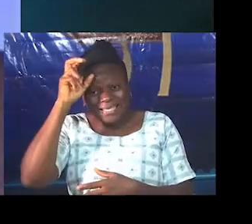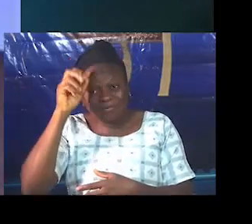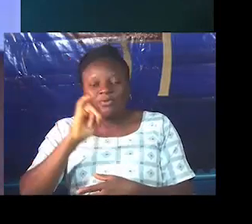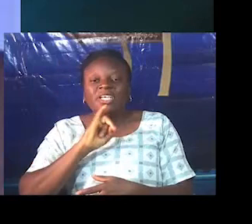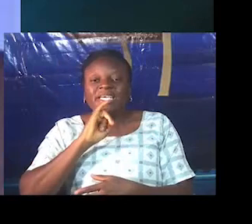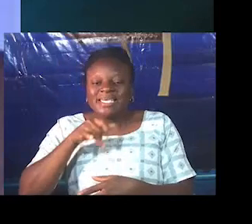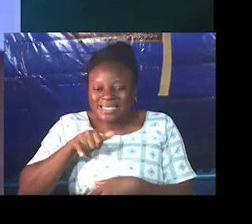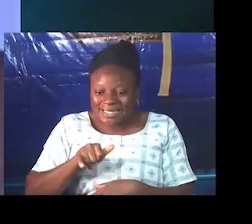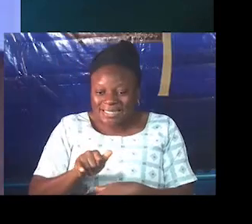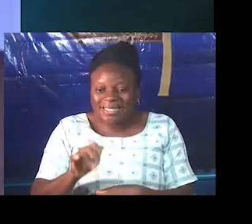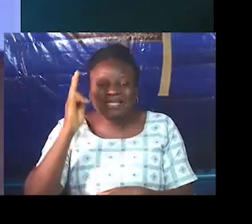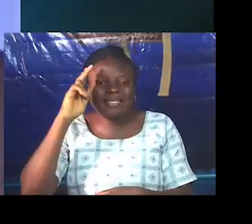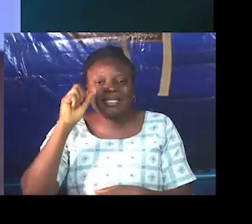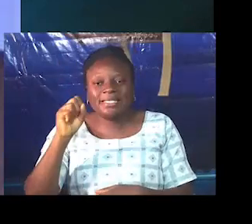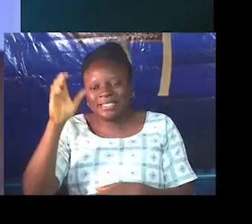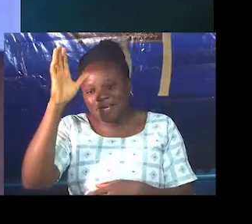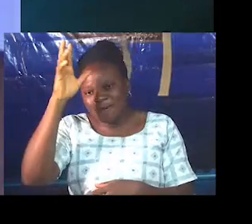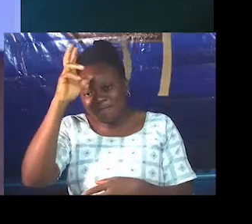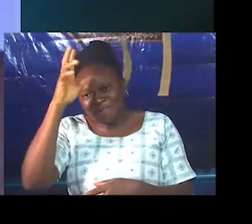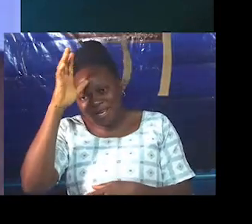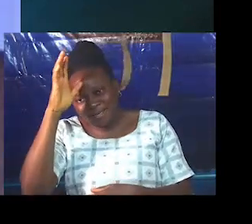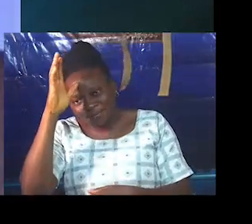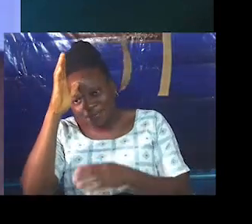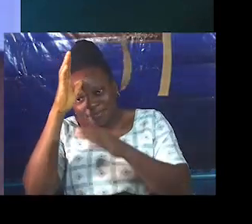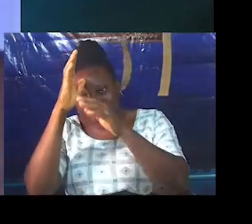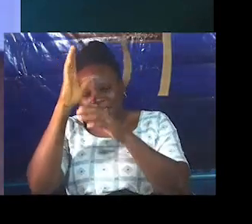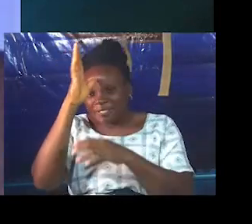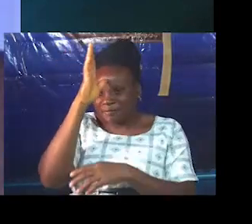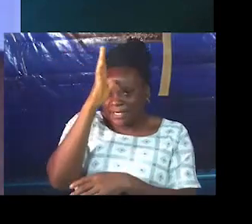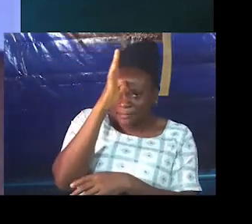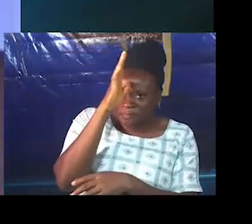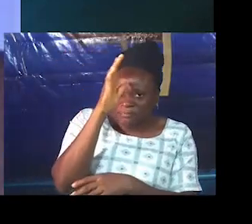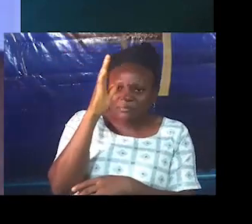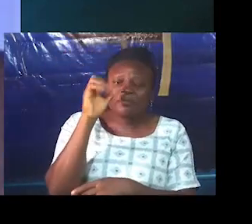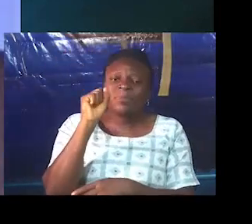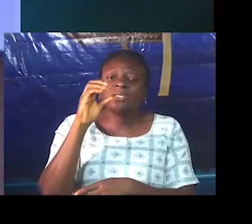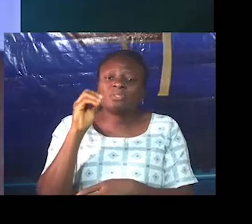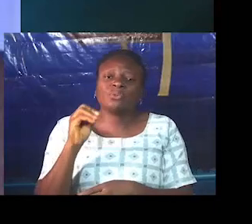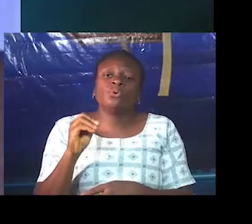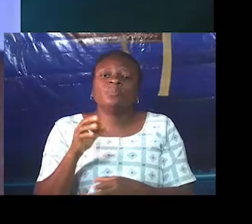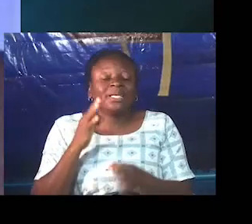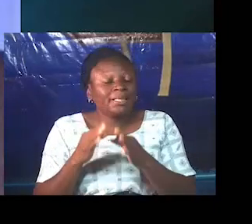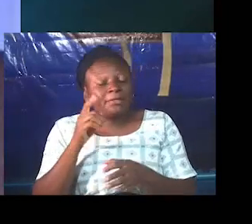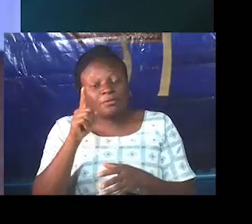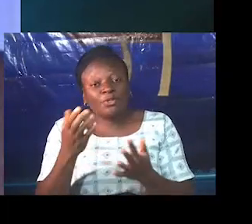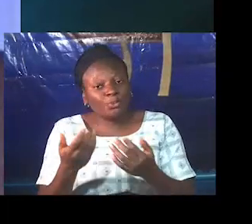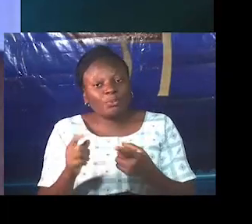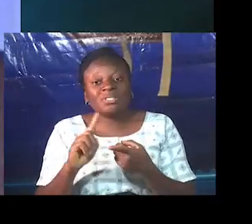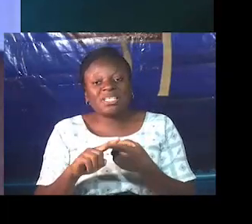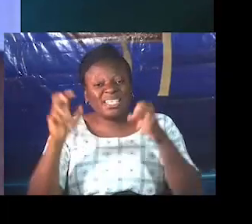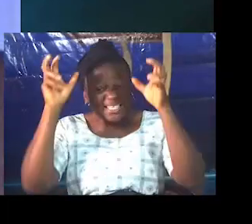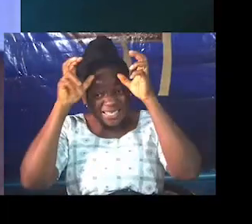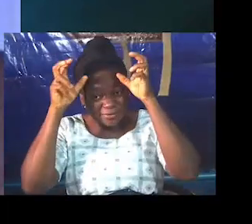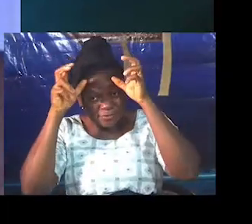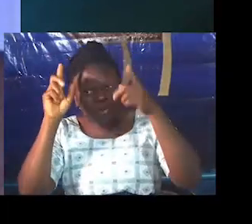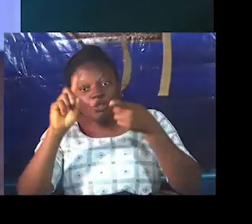marriage with such a person. If you remember 2 Corinthians chapter 6, I must remind you now, 2 Corinthians chapter